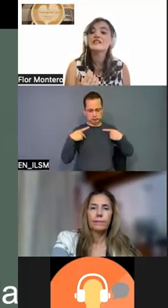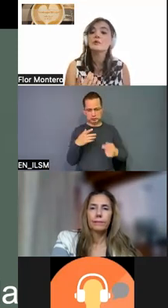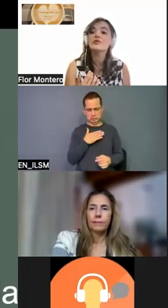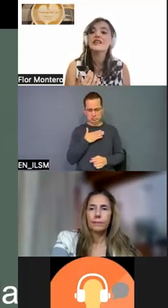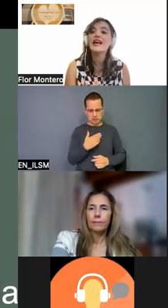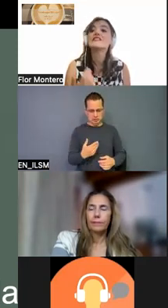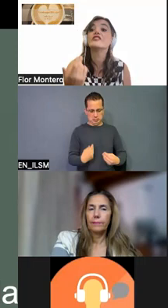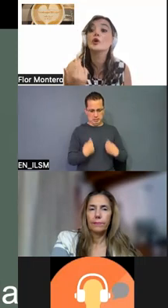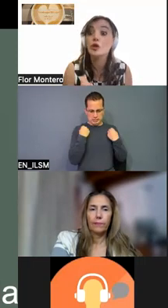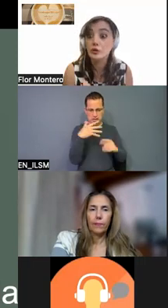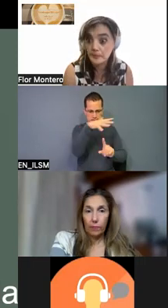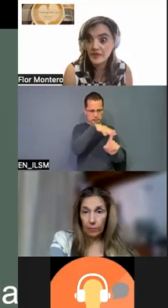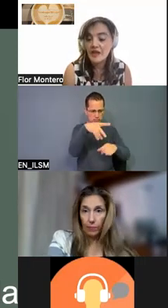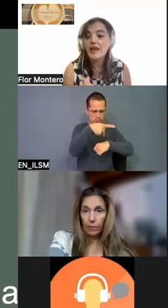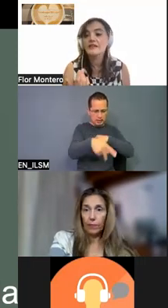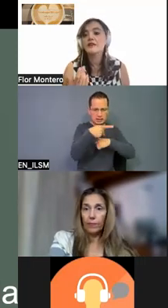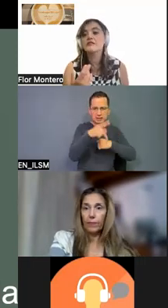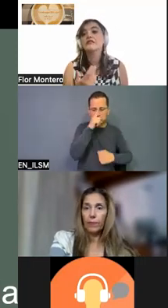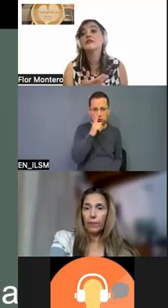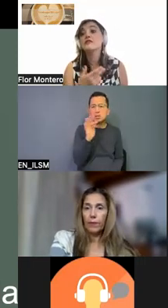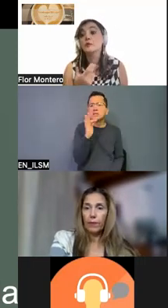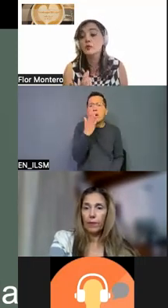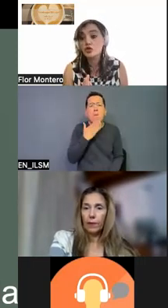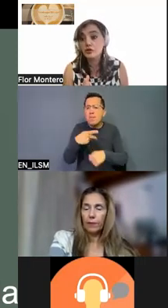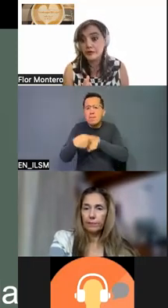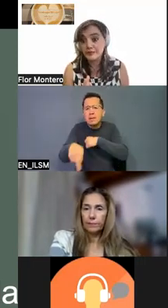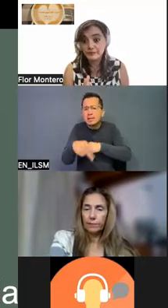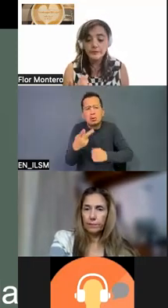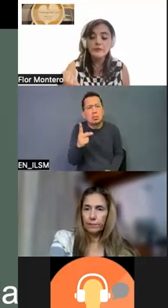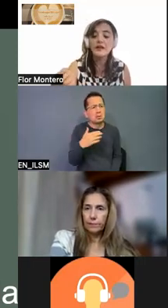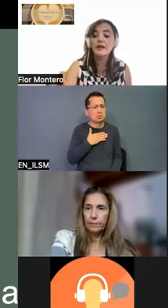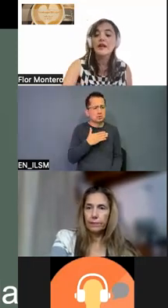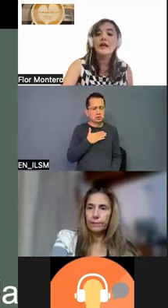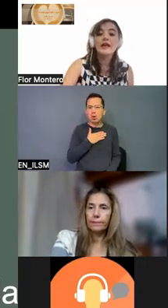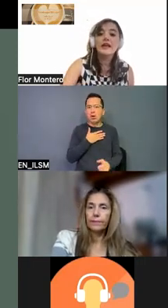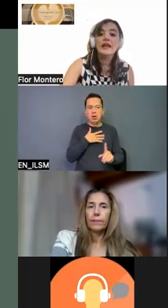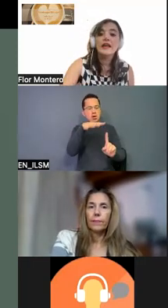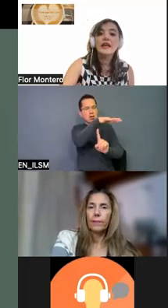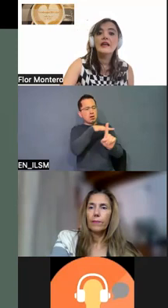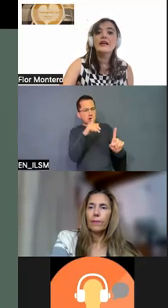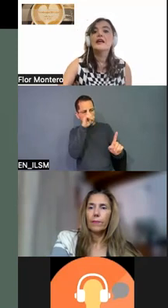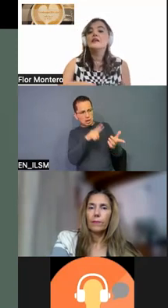body is experiencing as if it could. And that is something that is evolutionary.